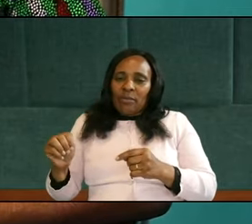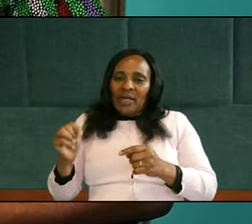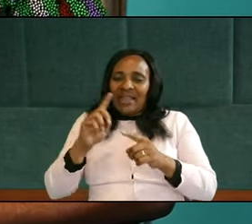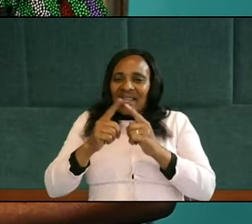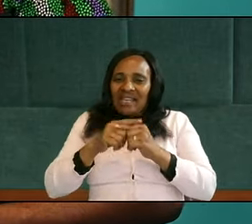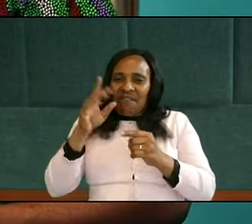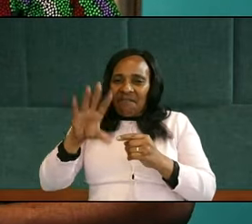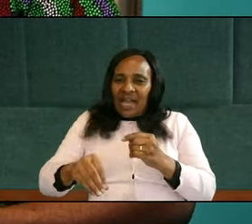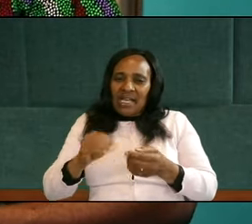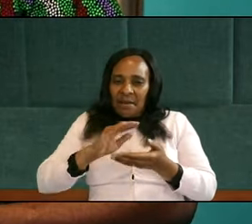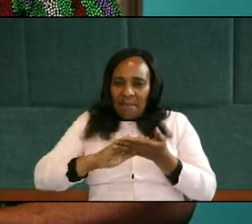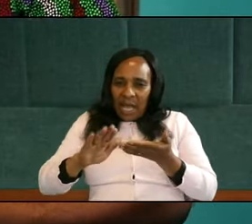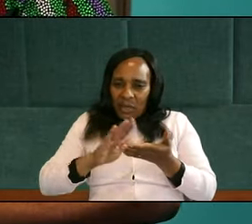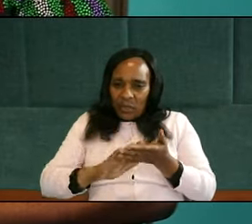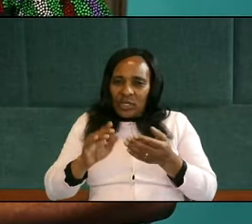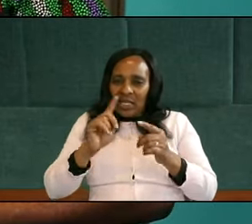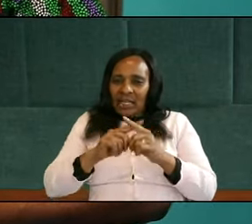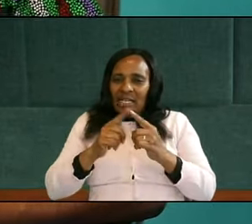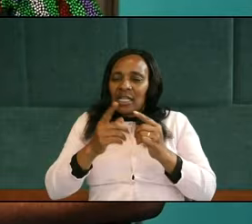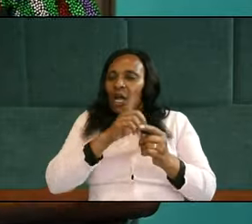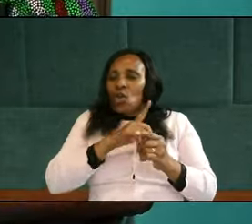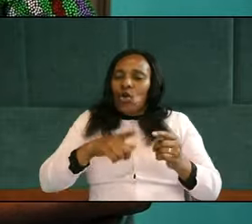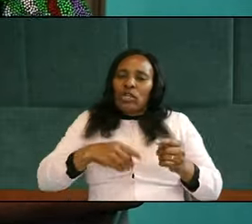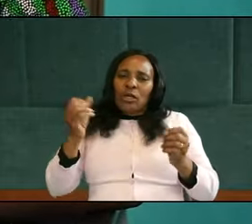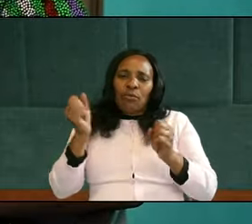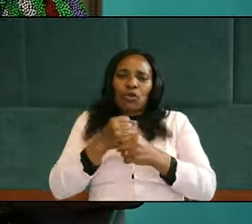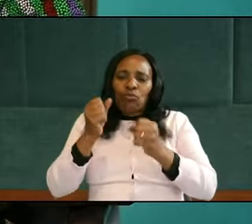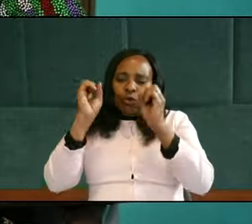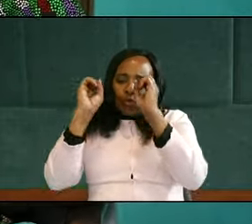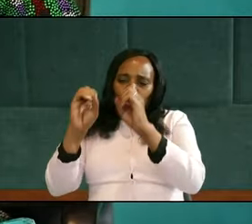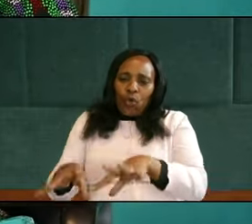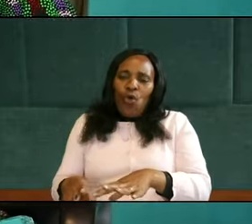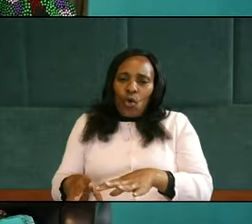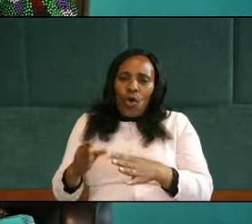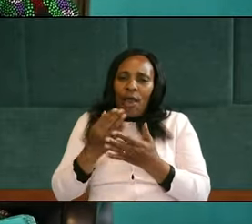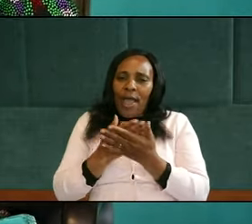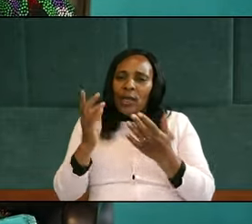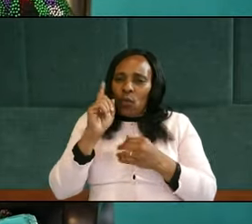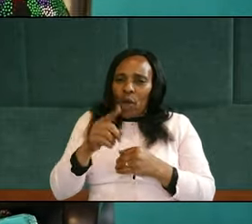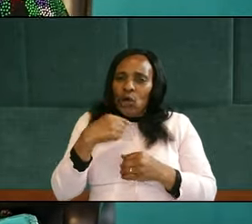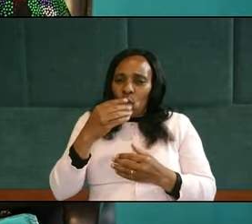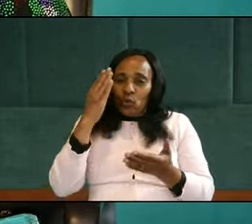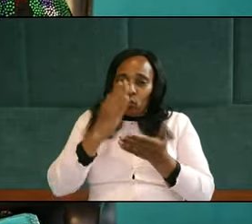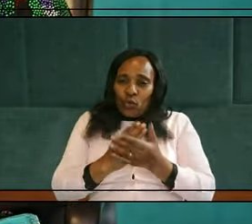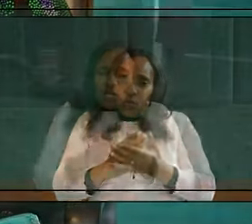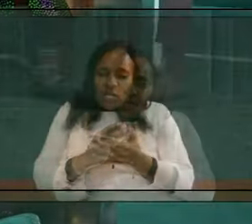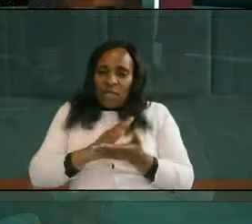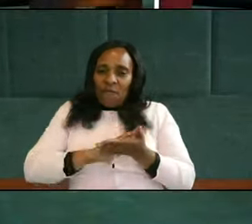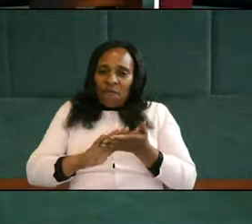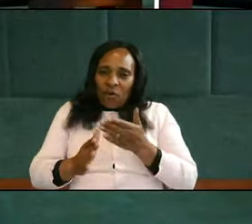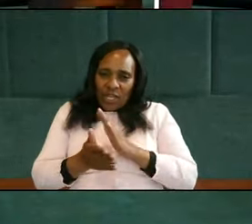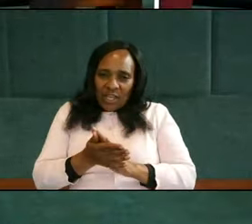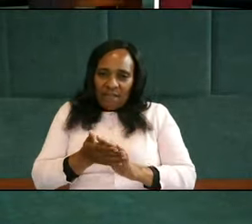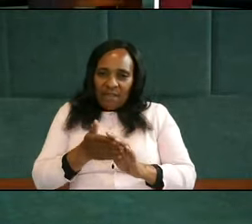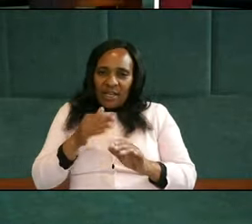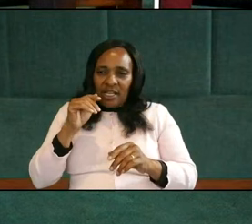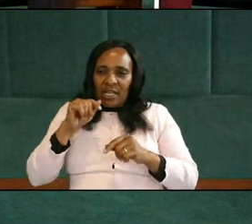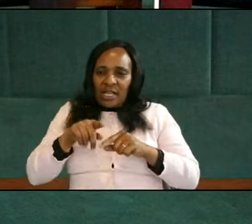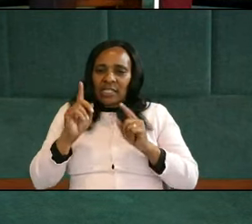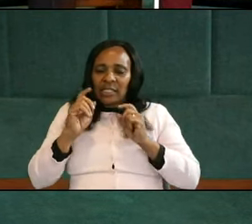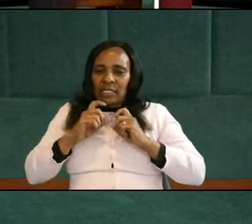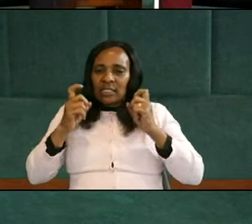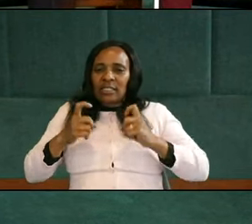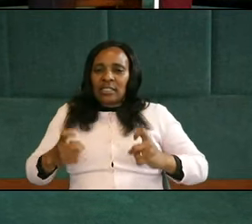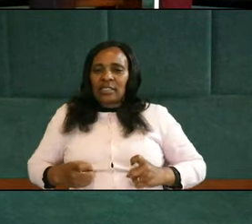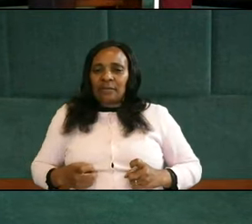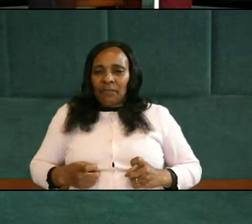pardon. The Lord will never cast away one truly repentant soul. Mm. Amen. So in